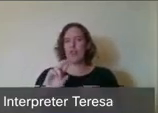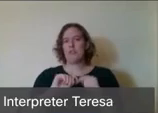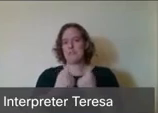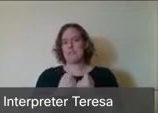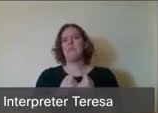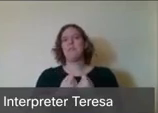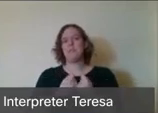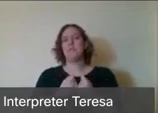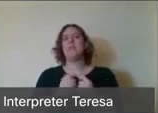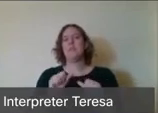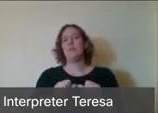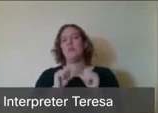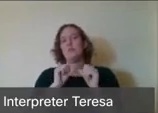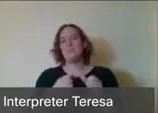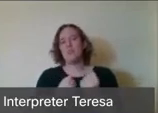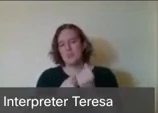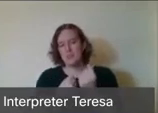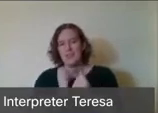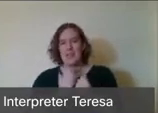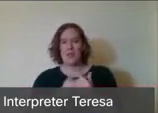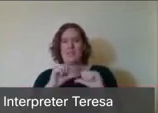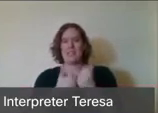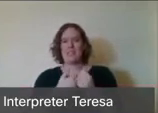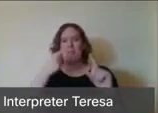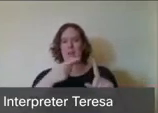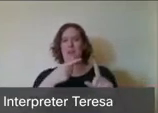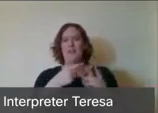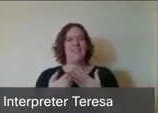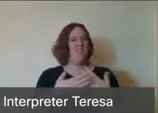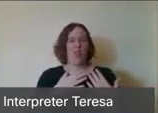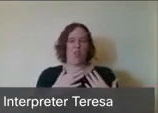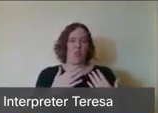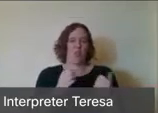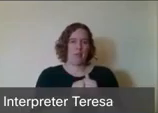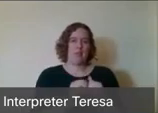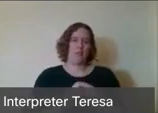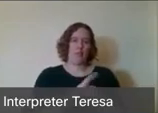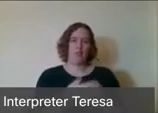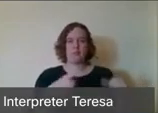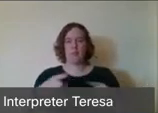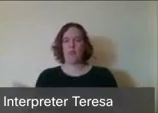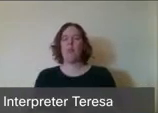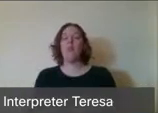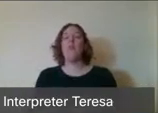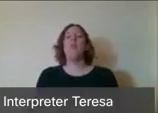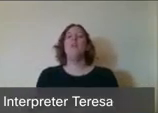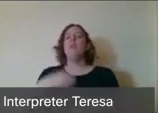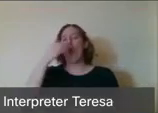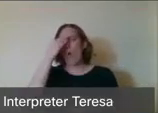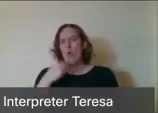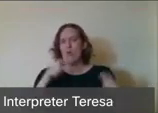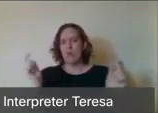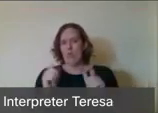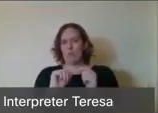to continue to sustain our agency's mission despite the public health emergency. As you know, we are a small team of